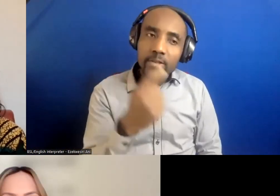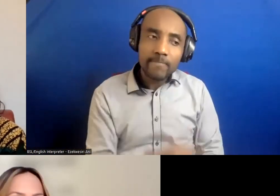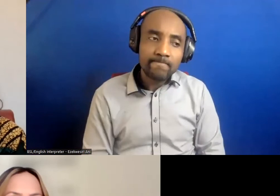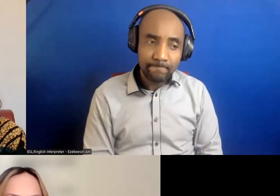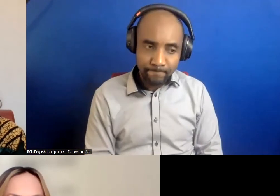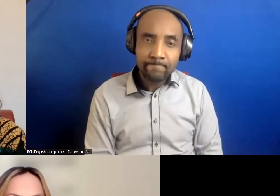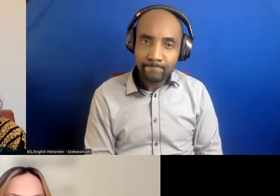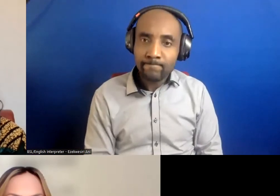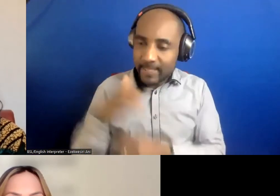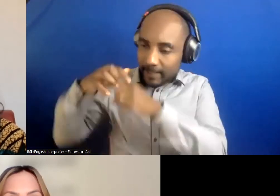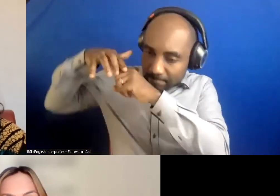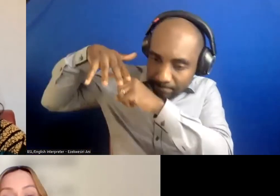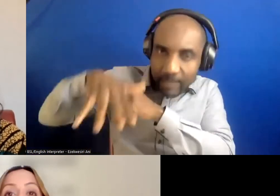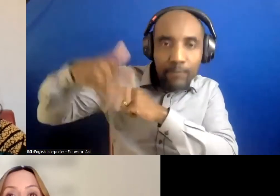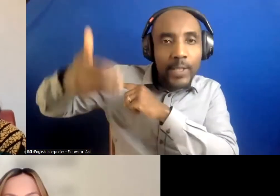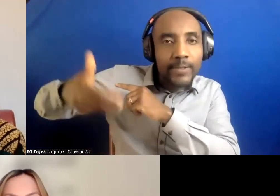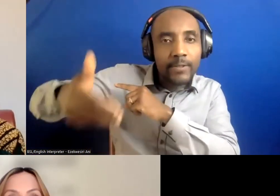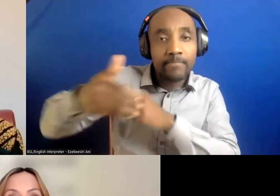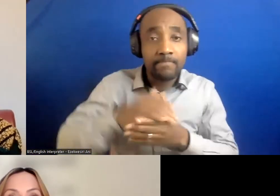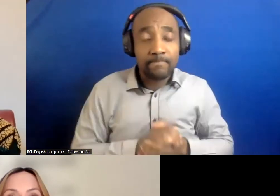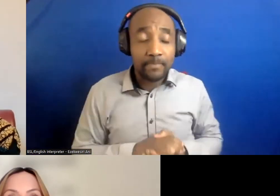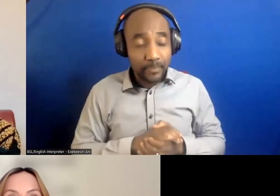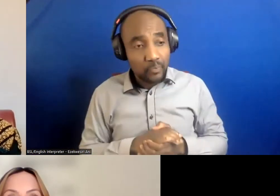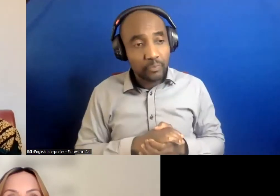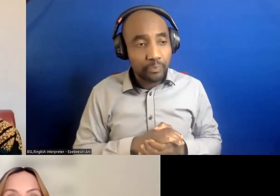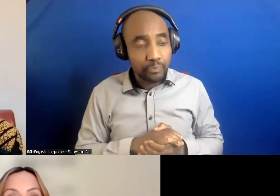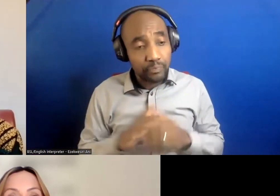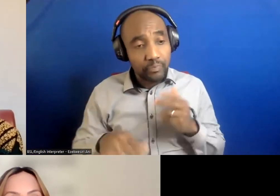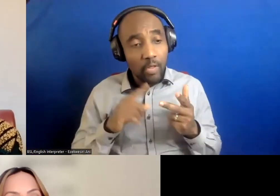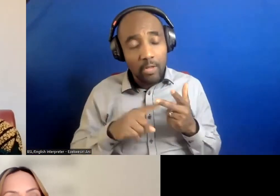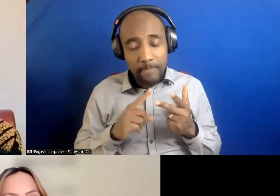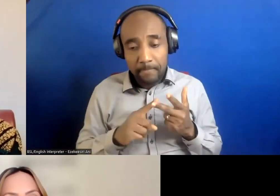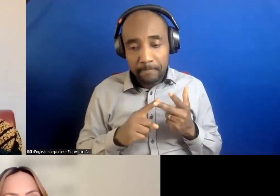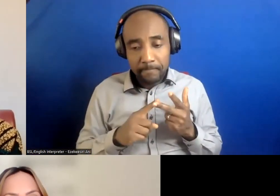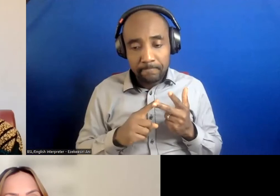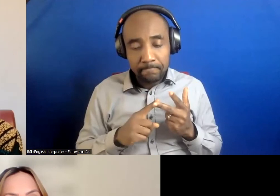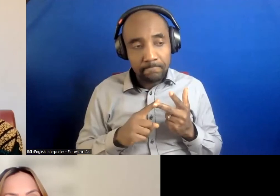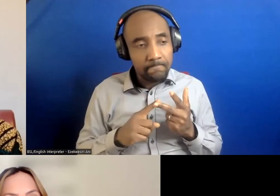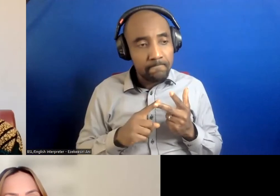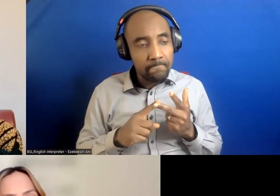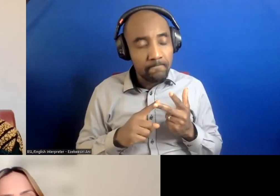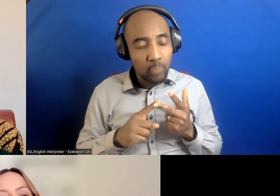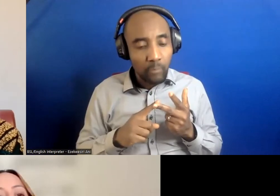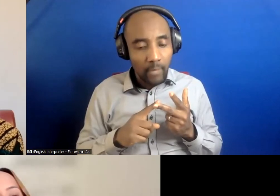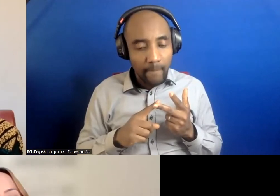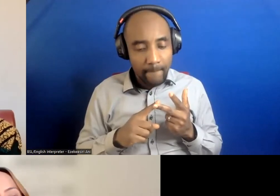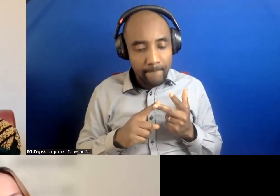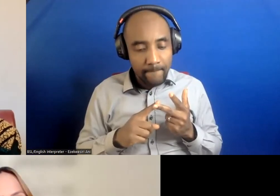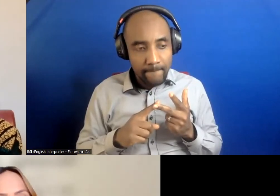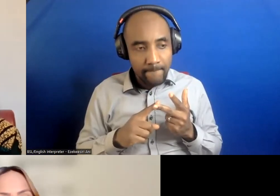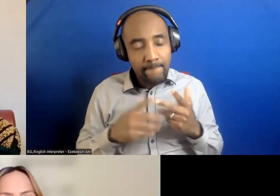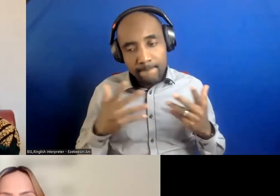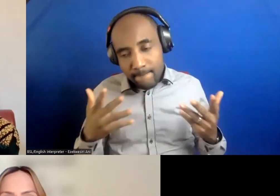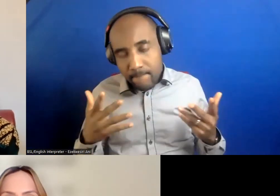to pave the way for others. Then we've also got the aspect of the fact that I get perceived as somebody, perhaps not so much